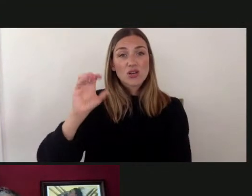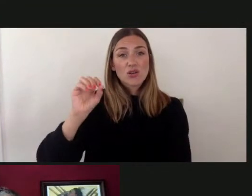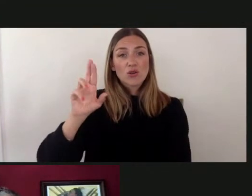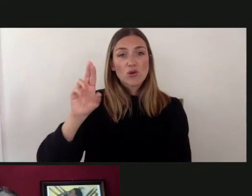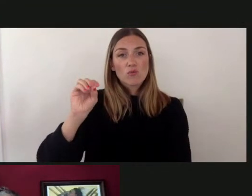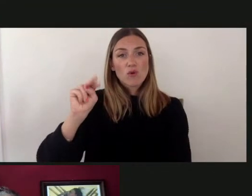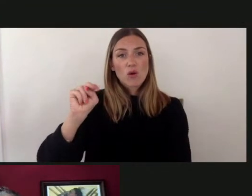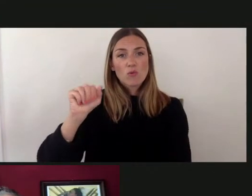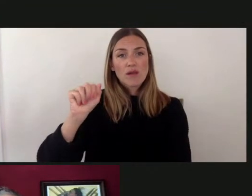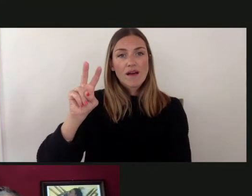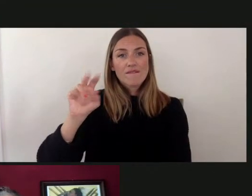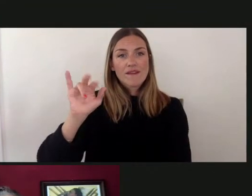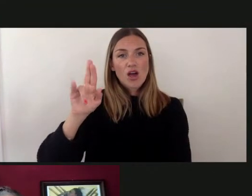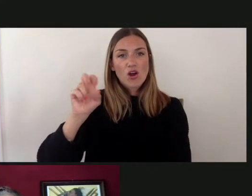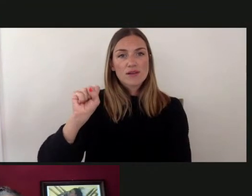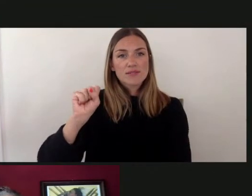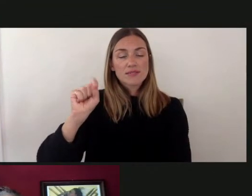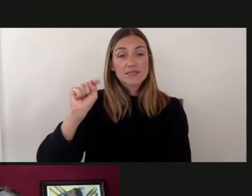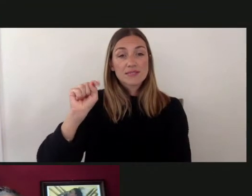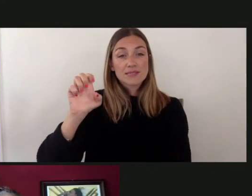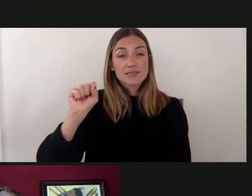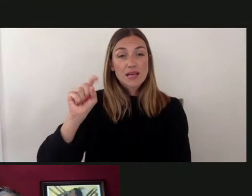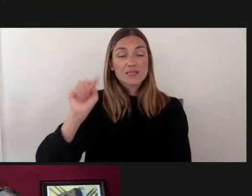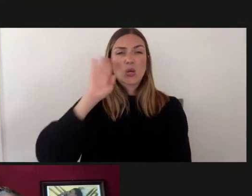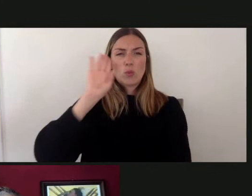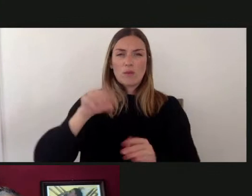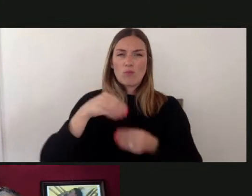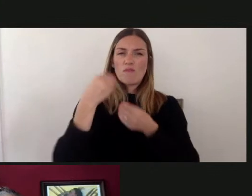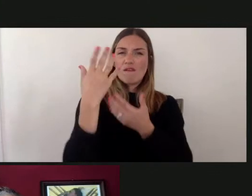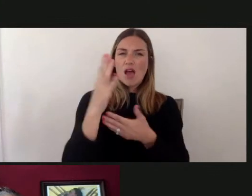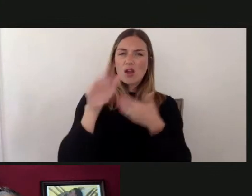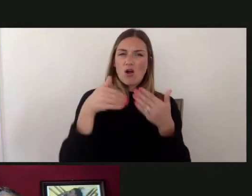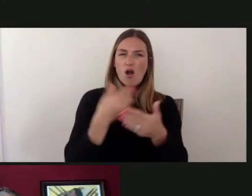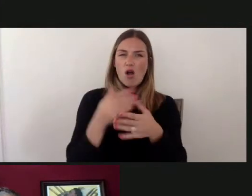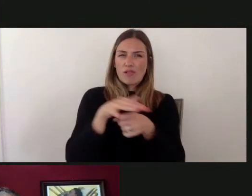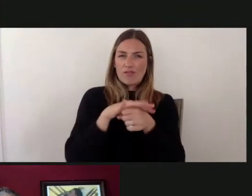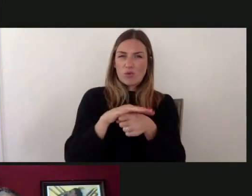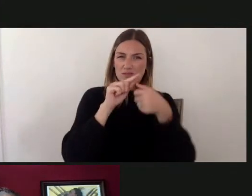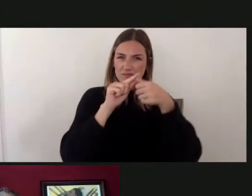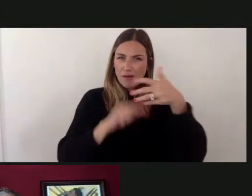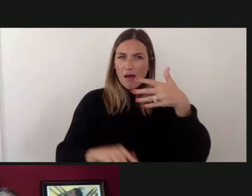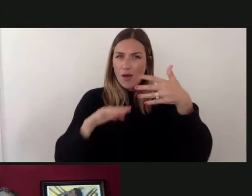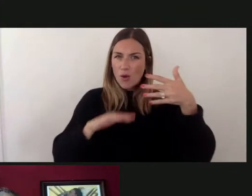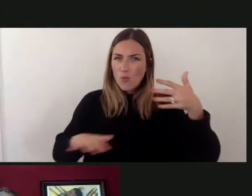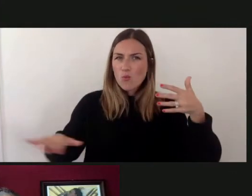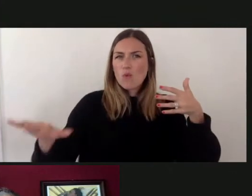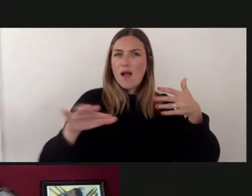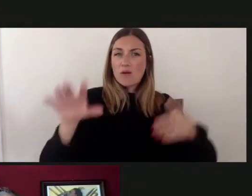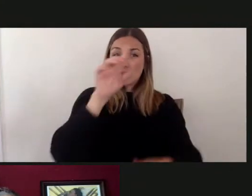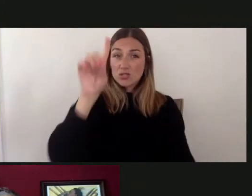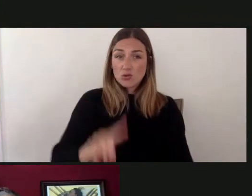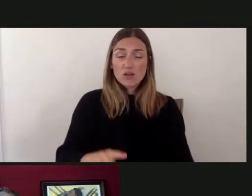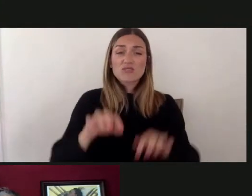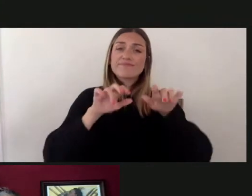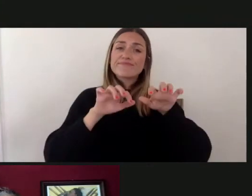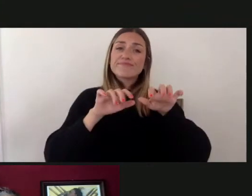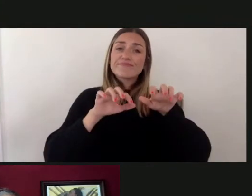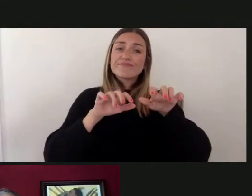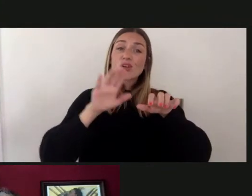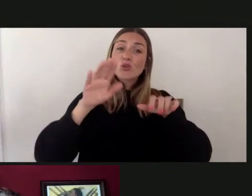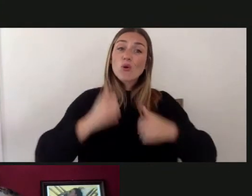michigan.gov/coronavirus test, it'll give you all the vaccine locations around the city. And you just put in your